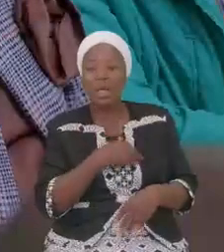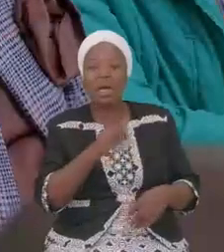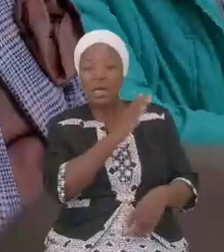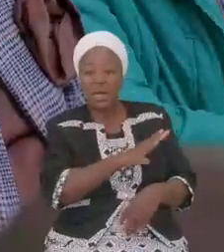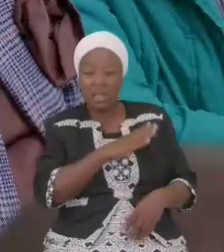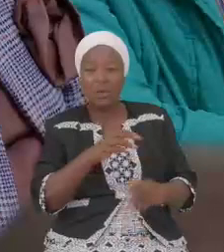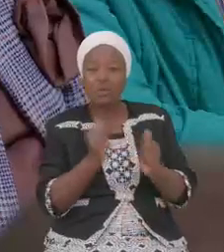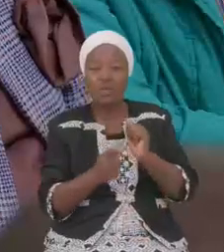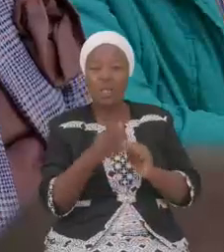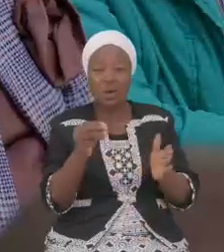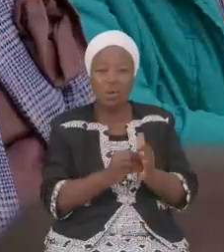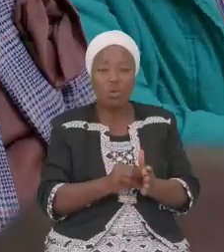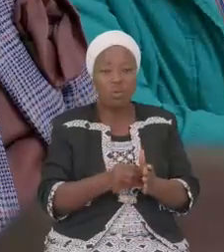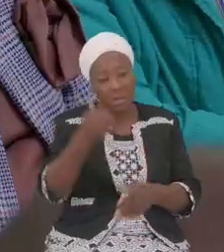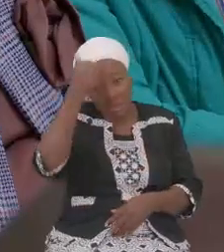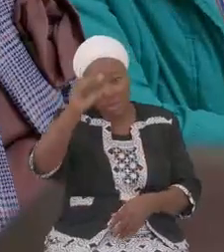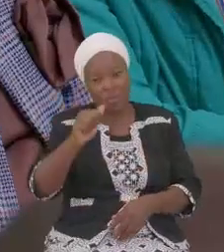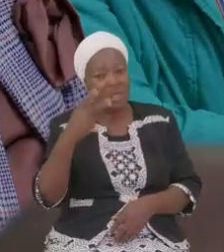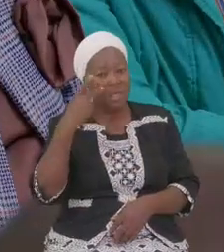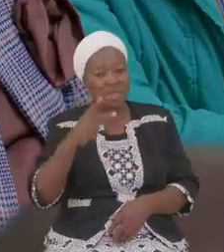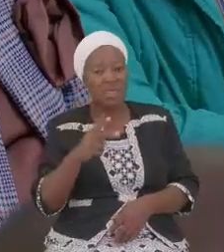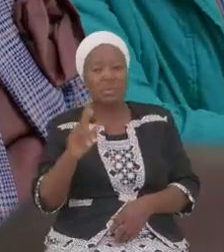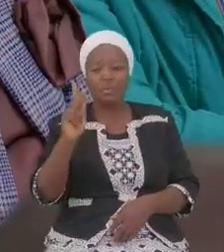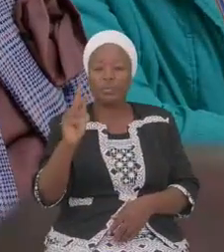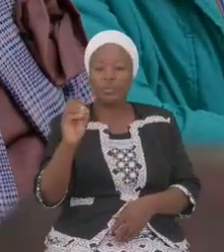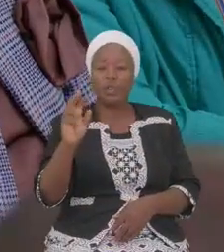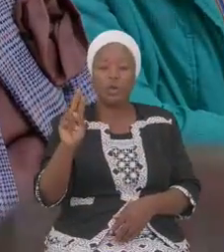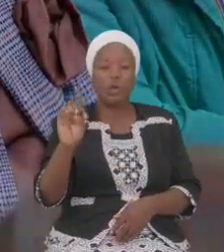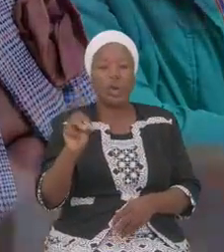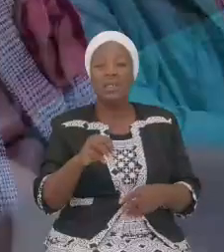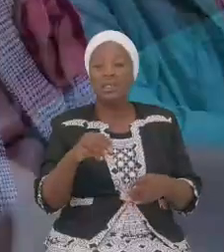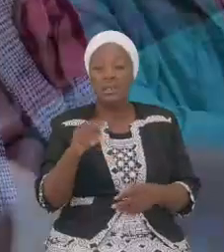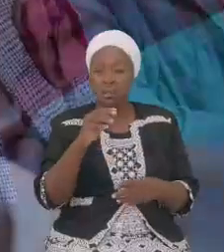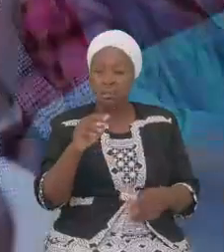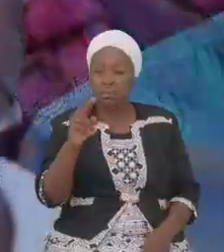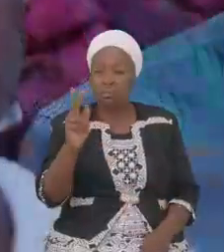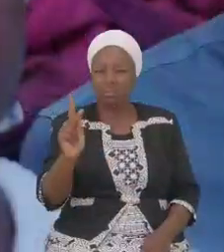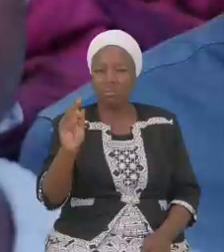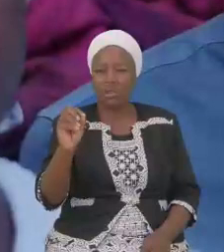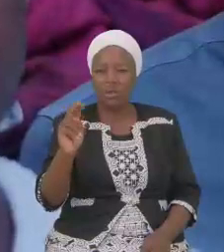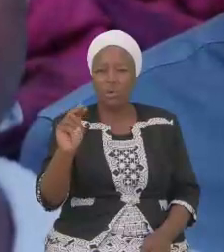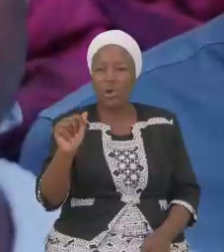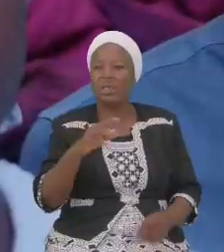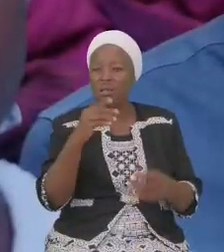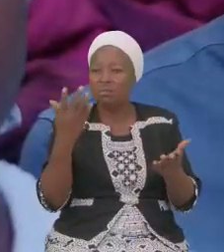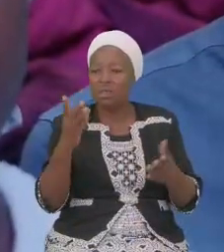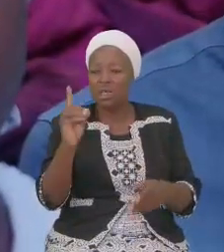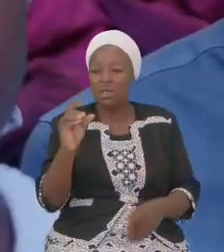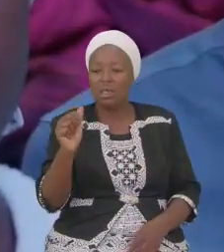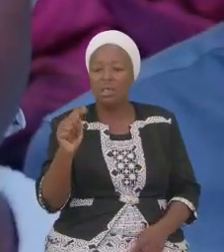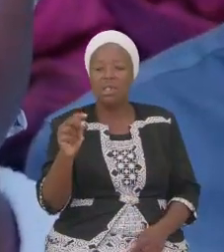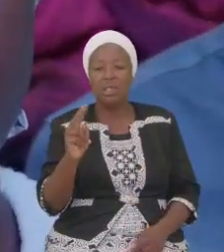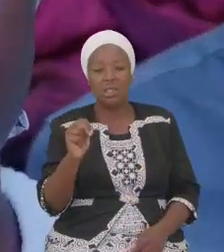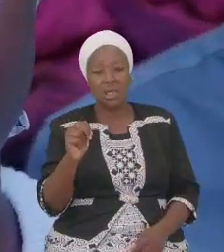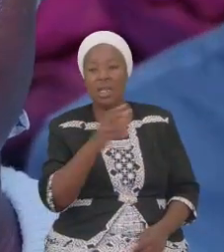own disobedience. Look at Korah, Dathan, and Abiram. They were the people that destroyed themselves. And so the Lord is